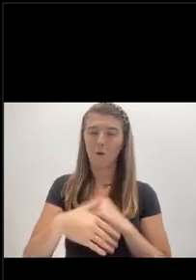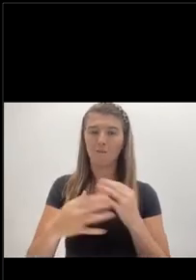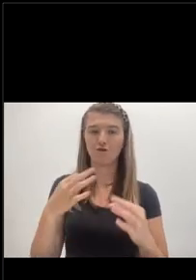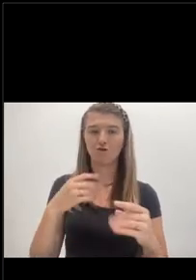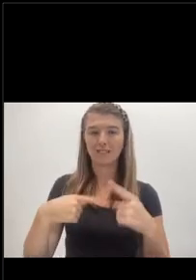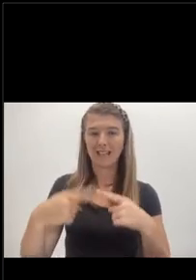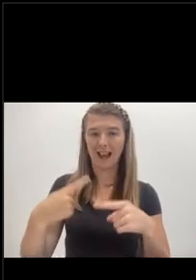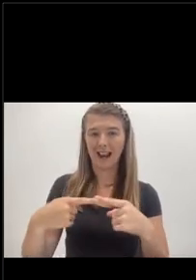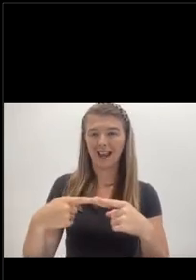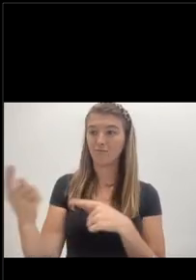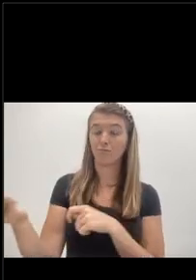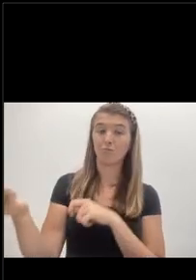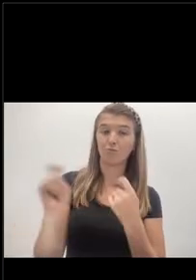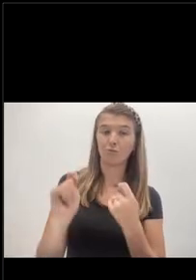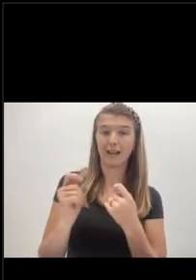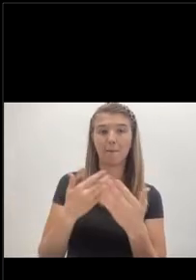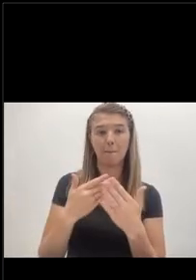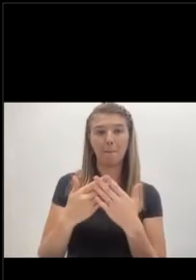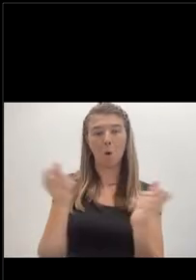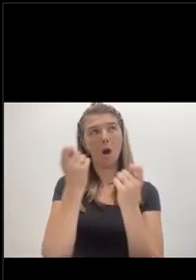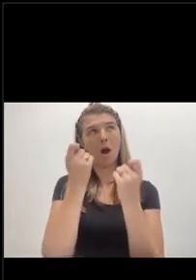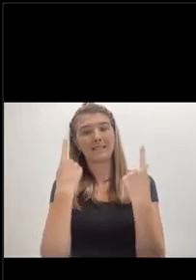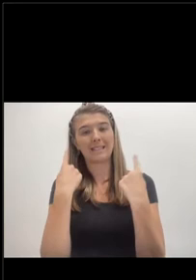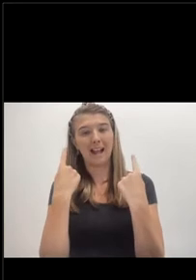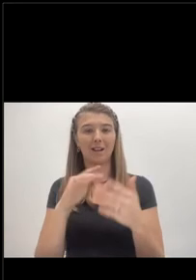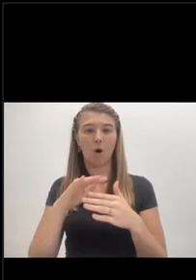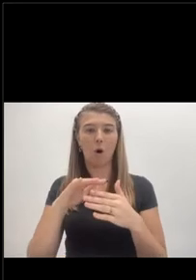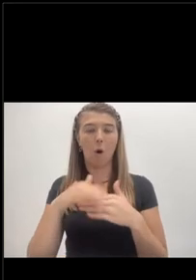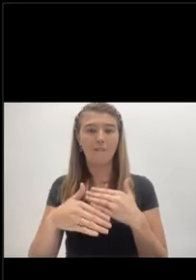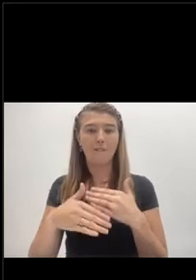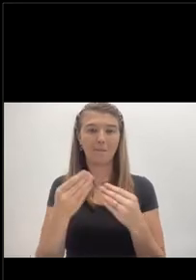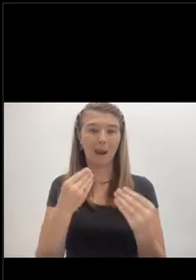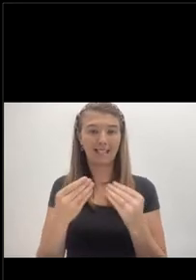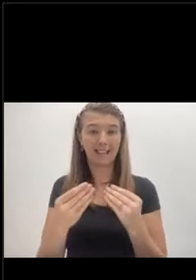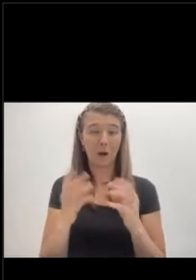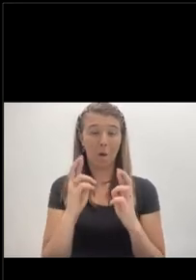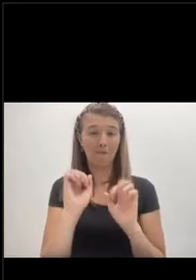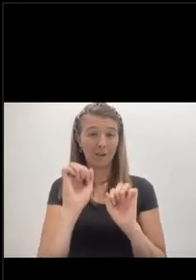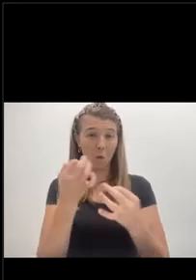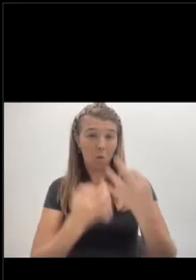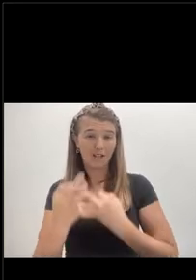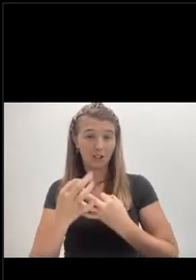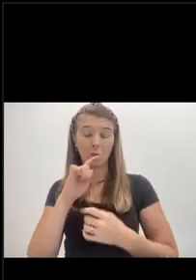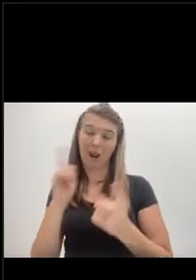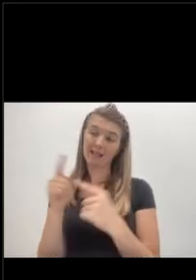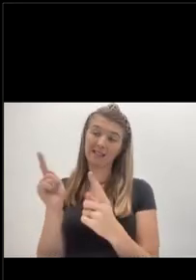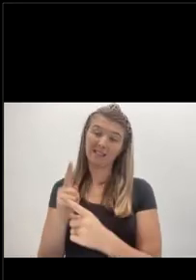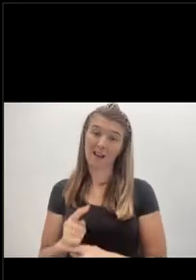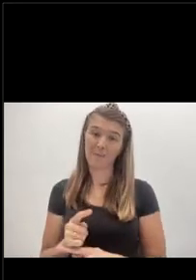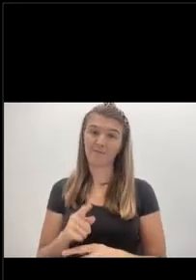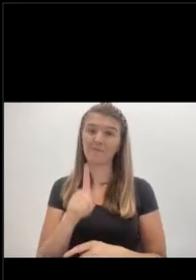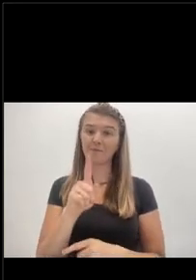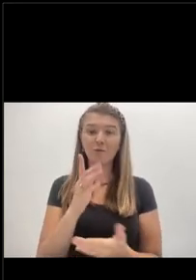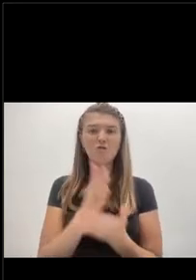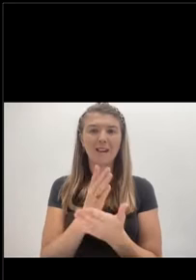debate around plastics, and hopefully answer a lot of your questions. With that in mind, we really want to hear from you, so please do ask